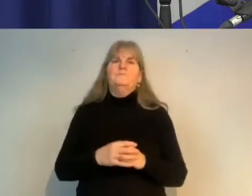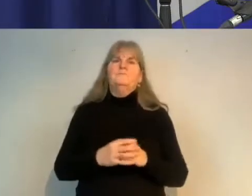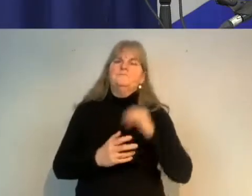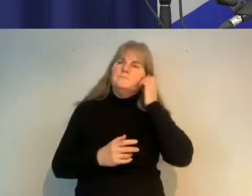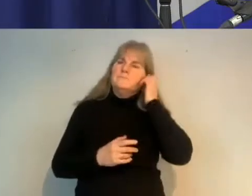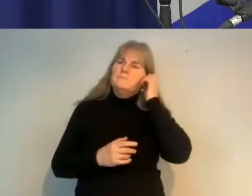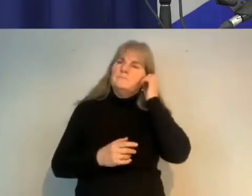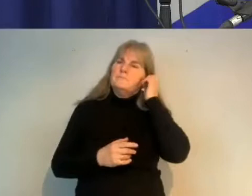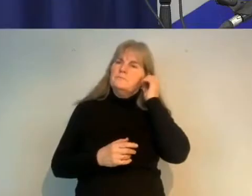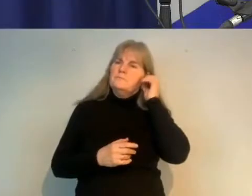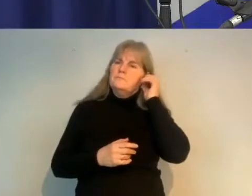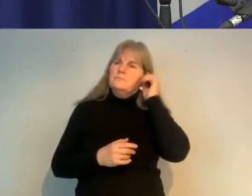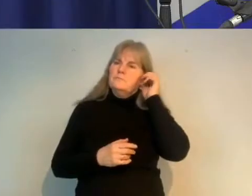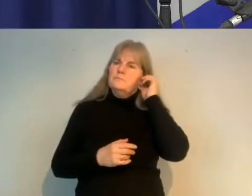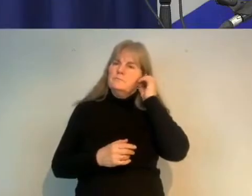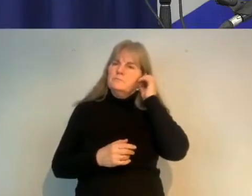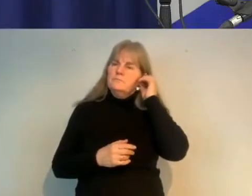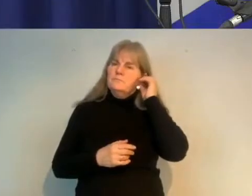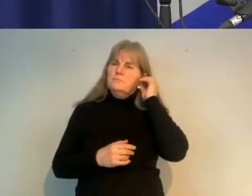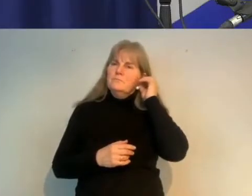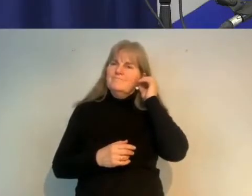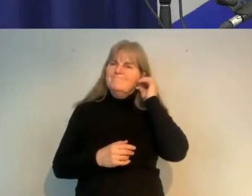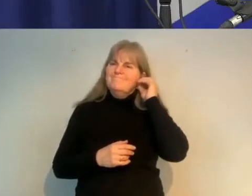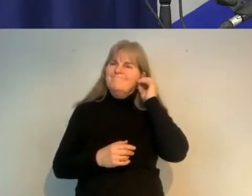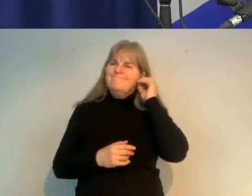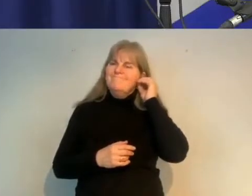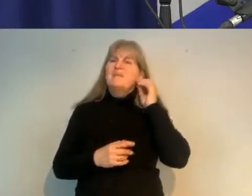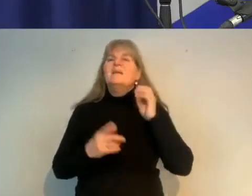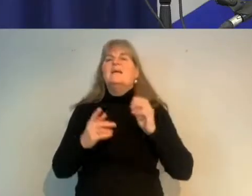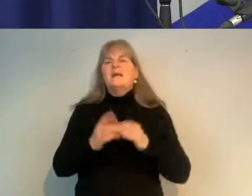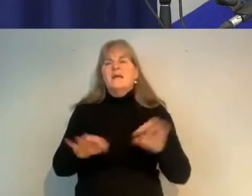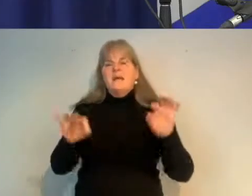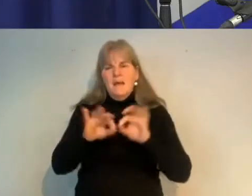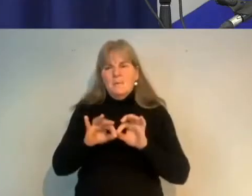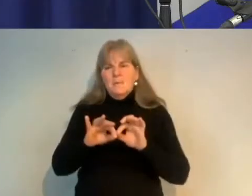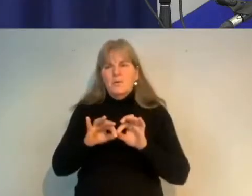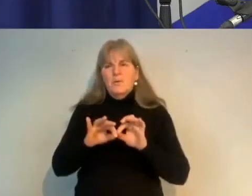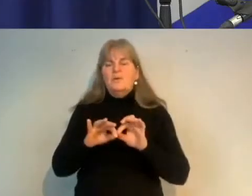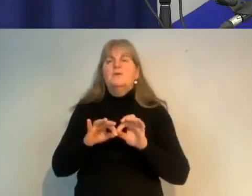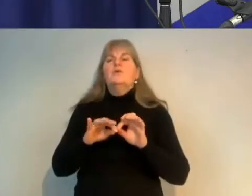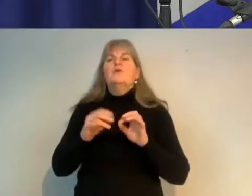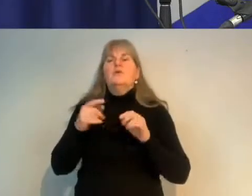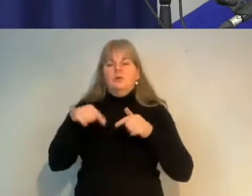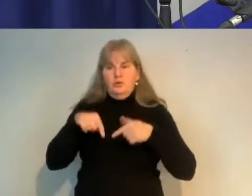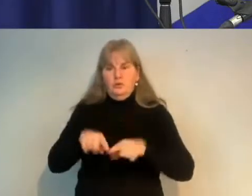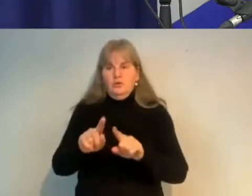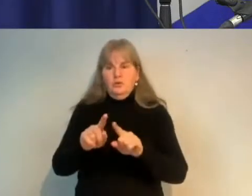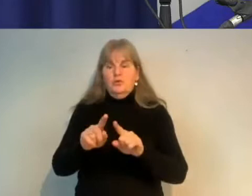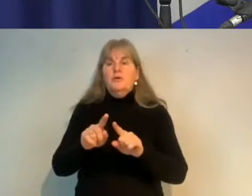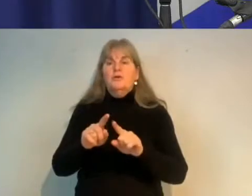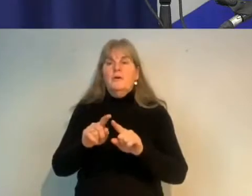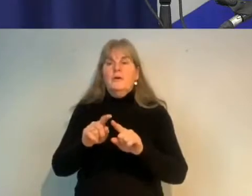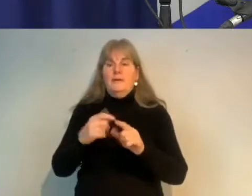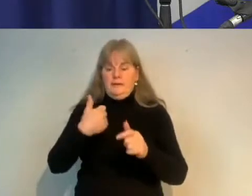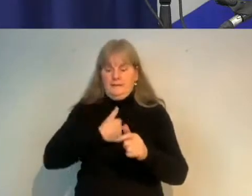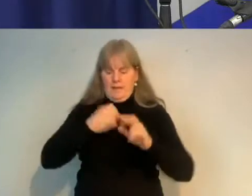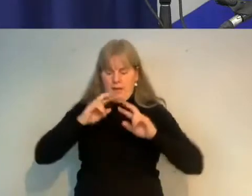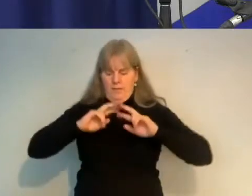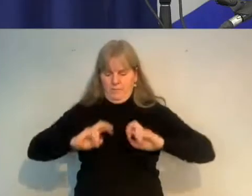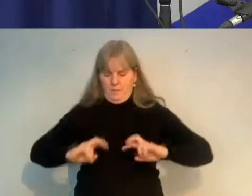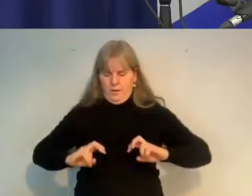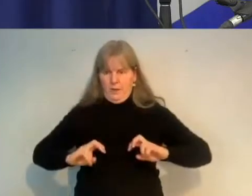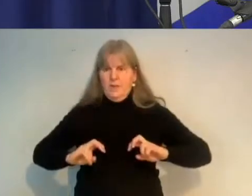It would be very wise when you're self-monitoring to stay away from those who are at risk of severe